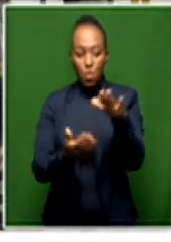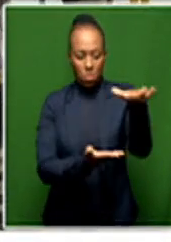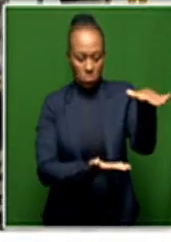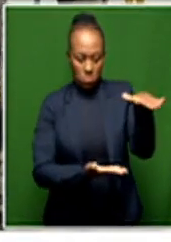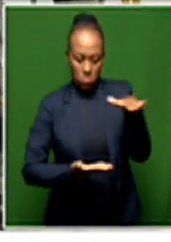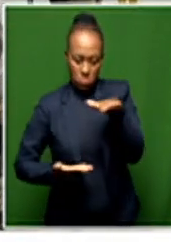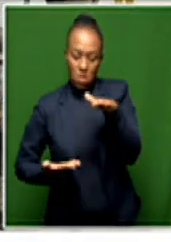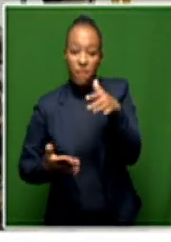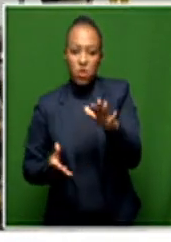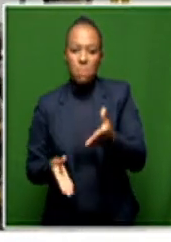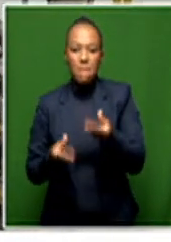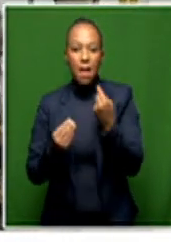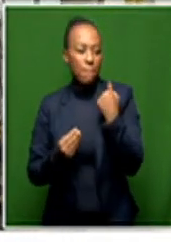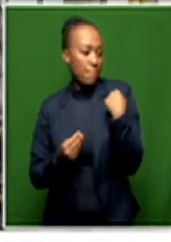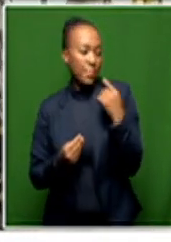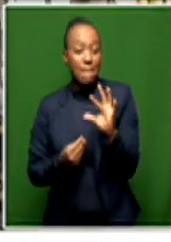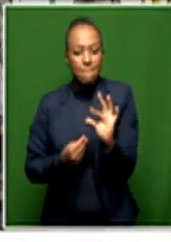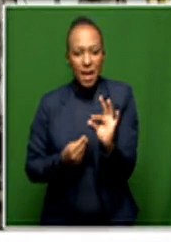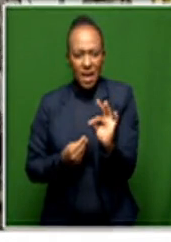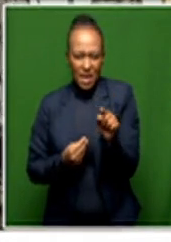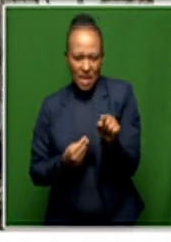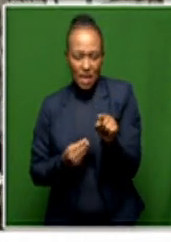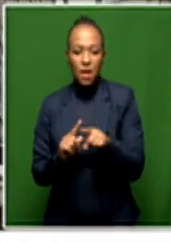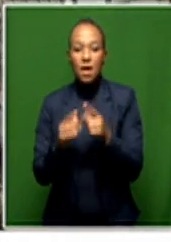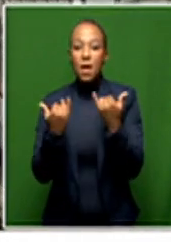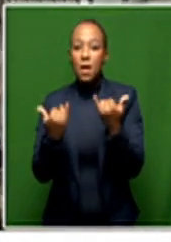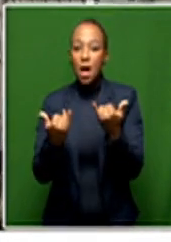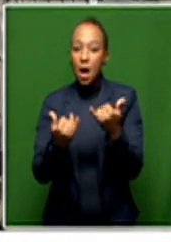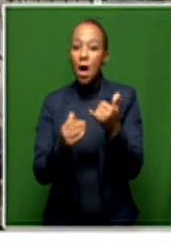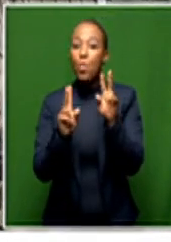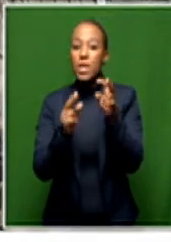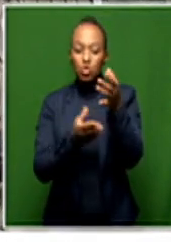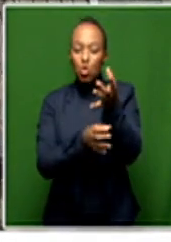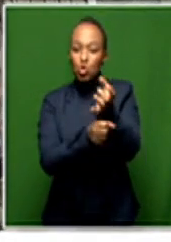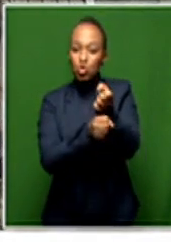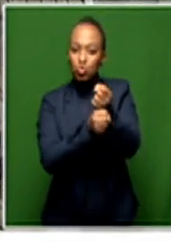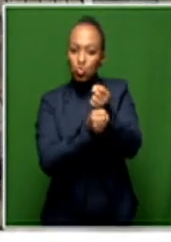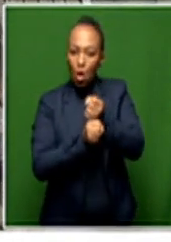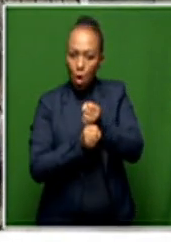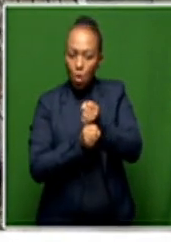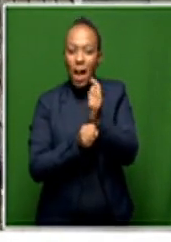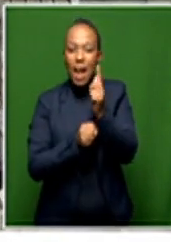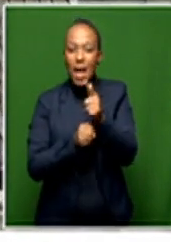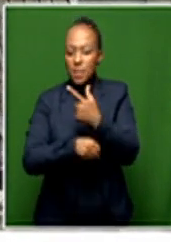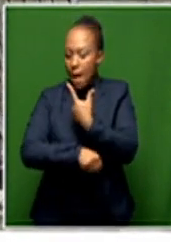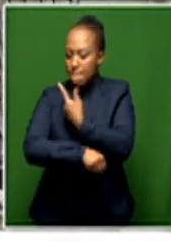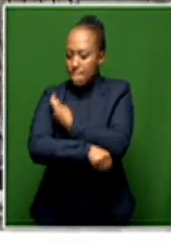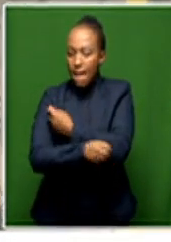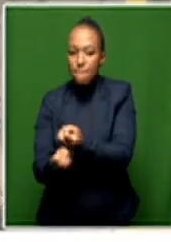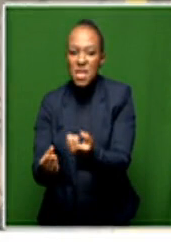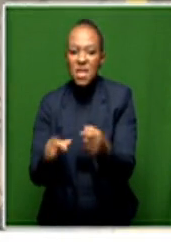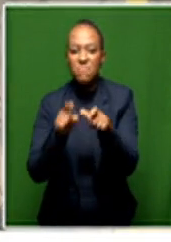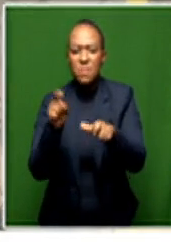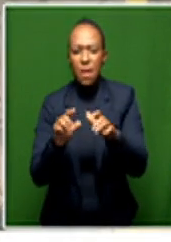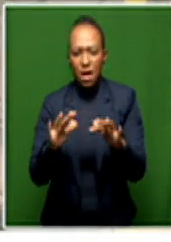of which arrived on Monday. Then there is, of course, the issue of storage and distribution. Do you have any concerns